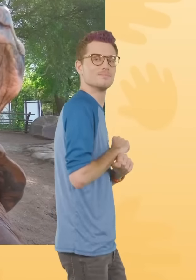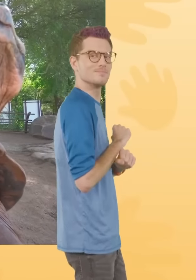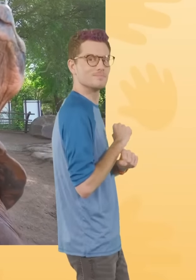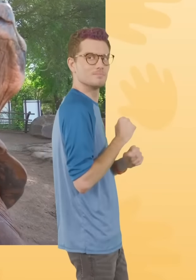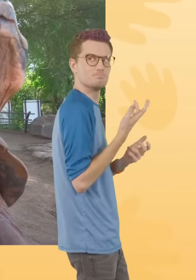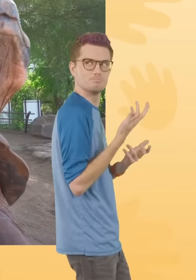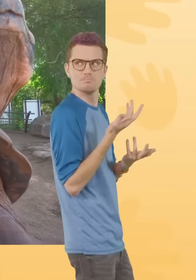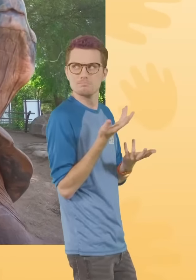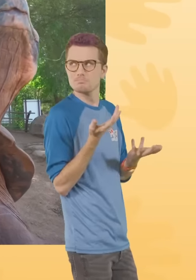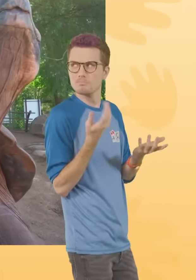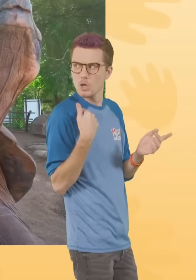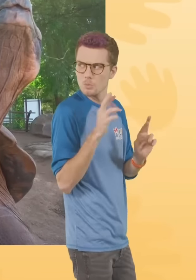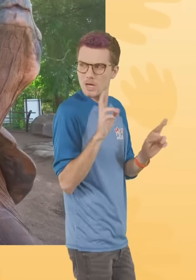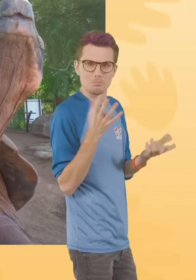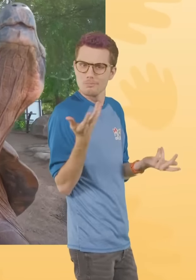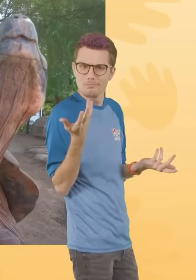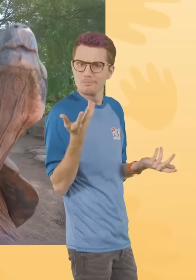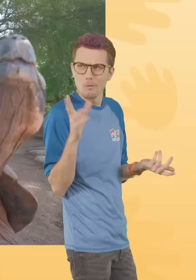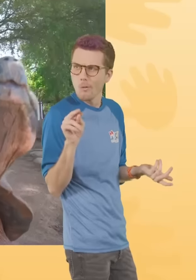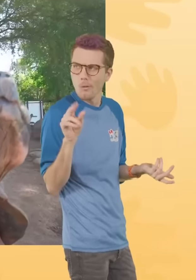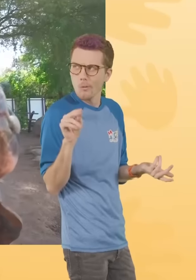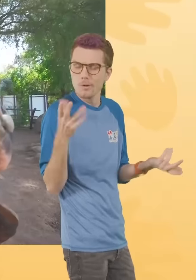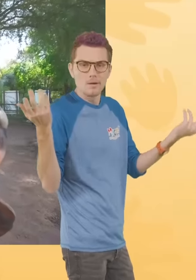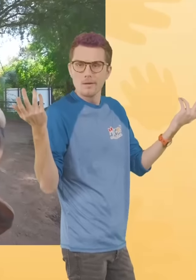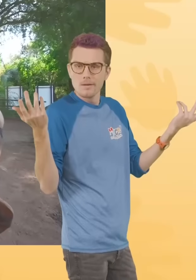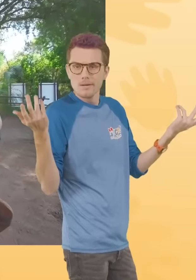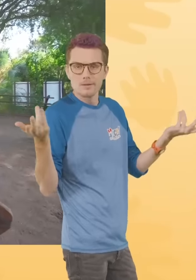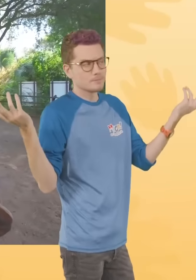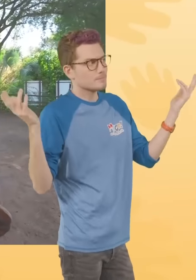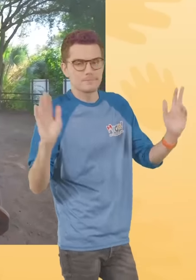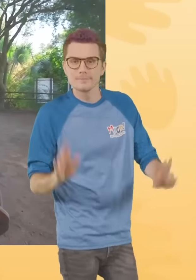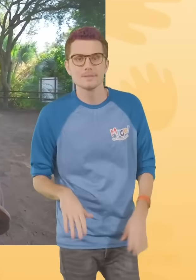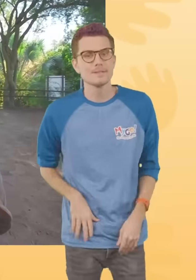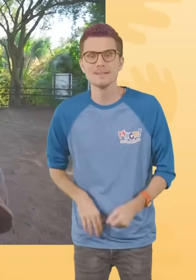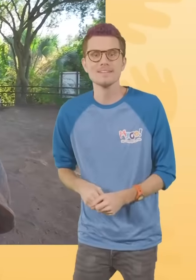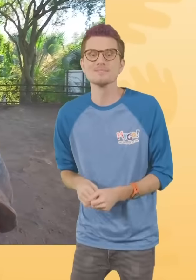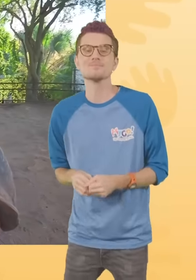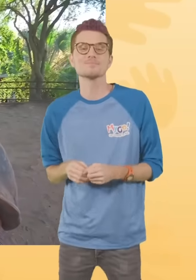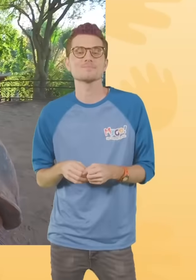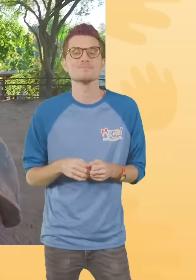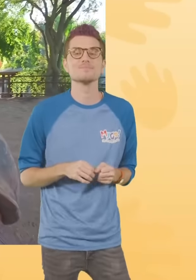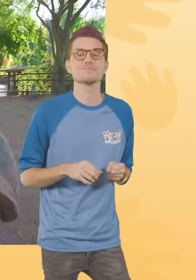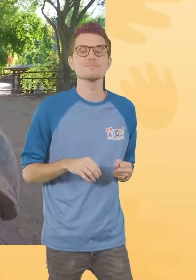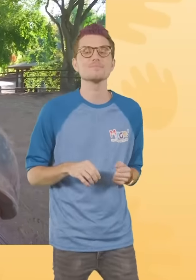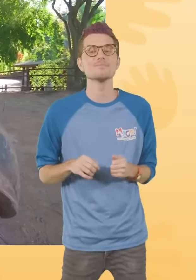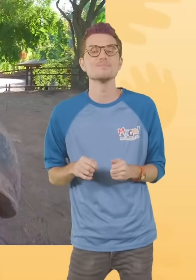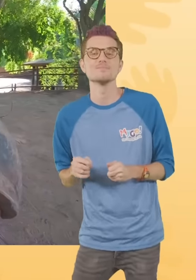Okay. My turn. I'm ready.